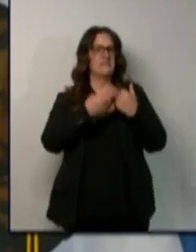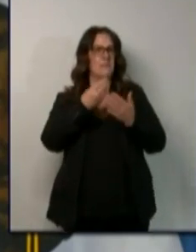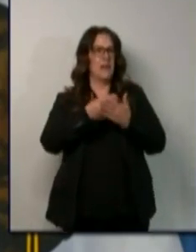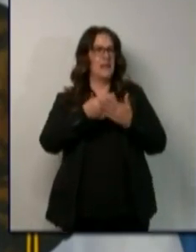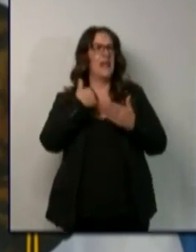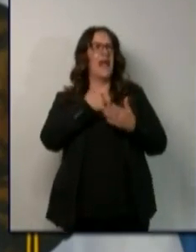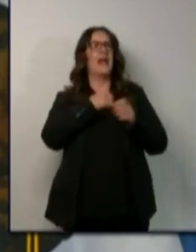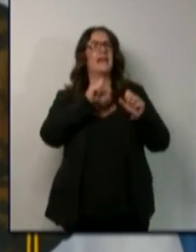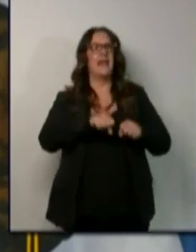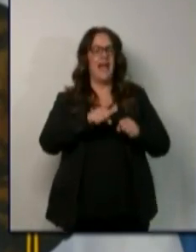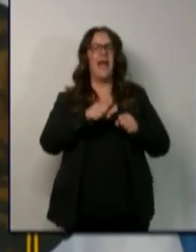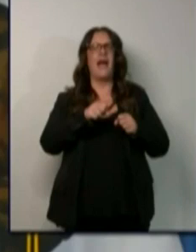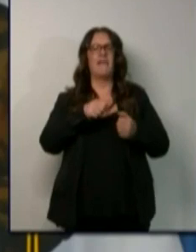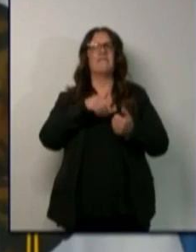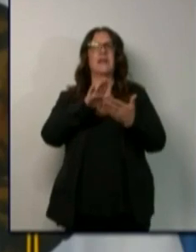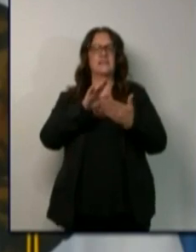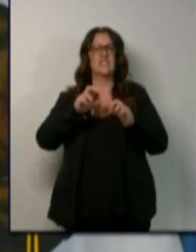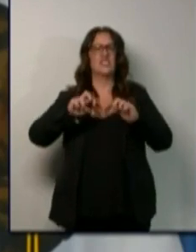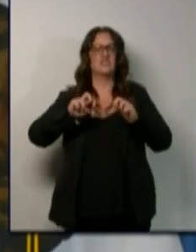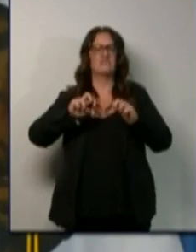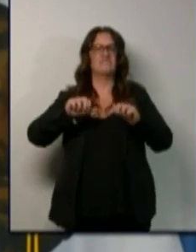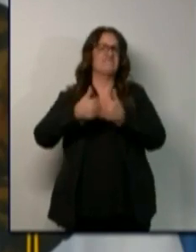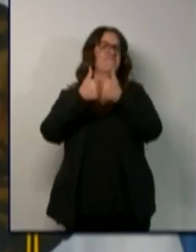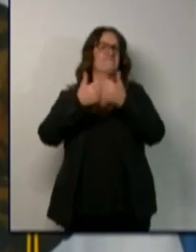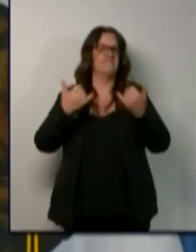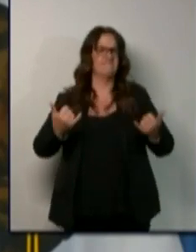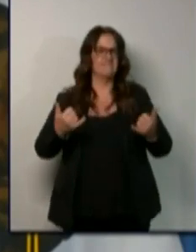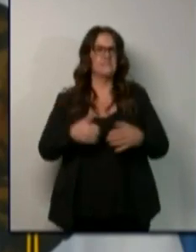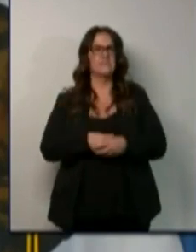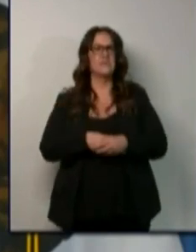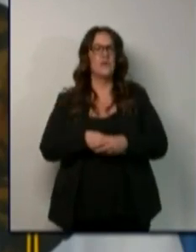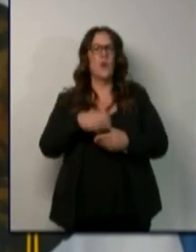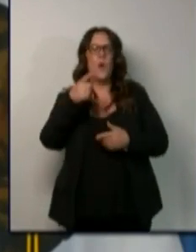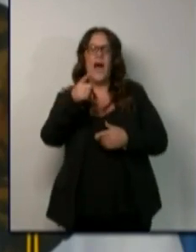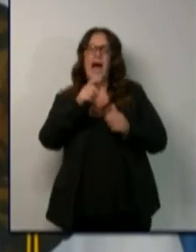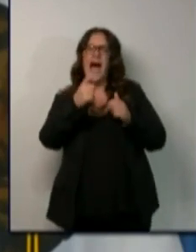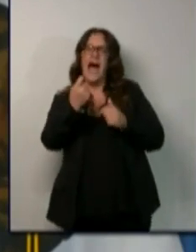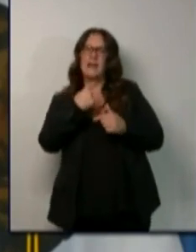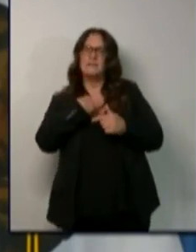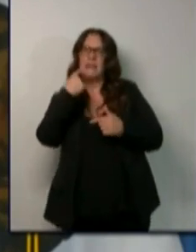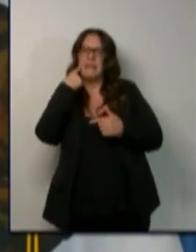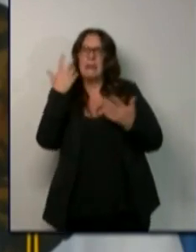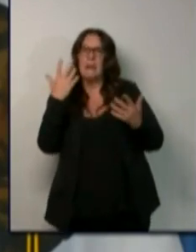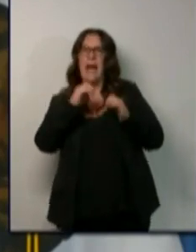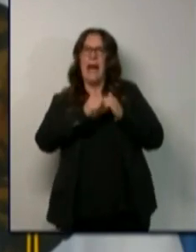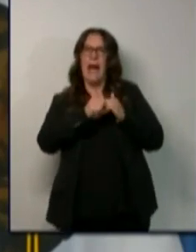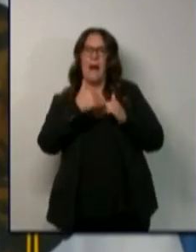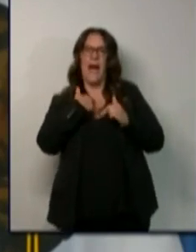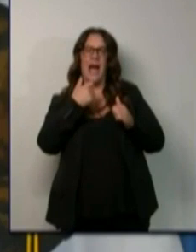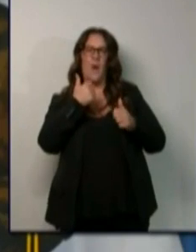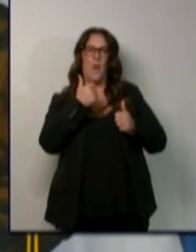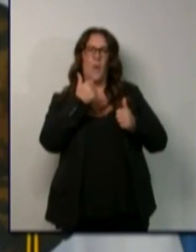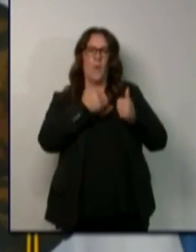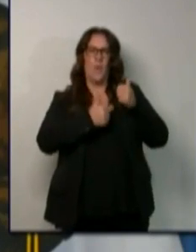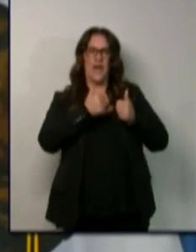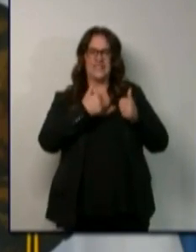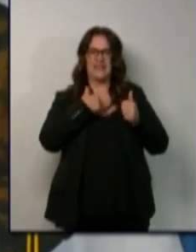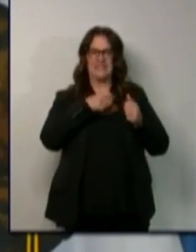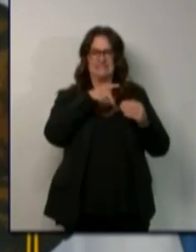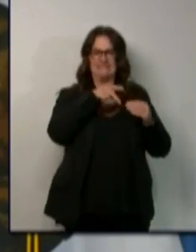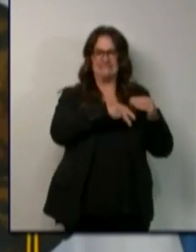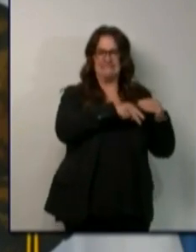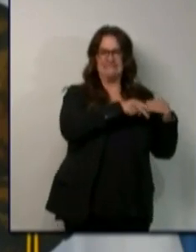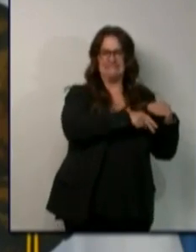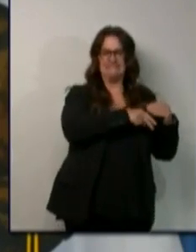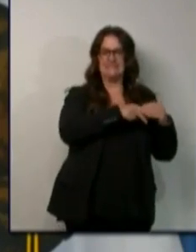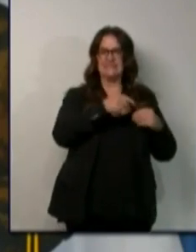some revenue, and how do you define what's appropriate to cut? Nothing breaks my heart more than making